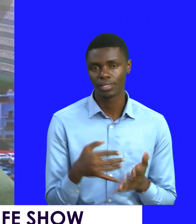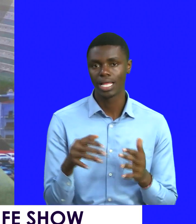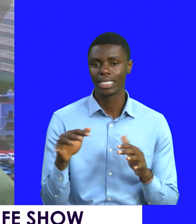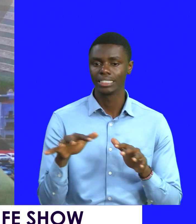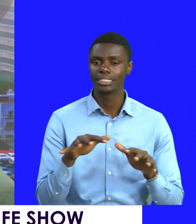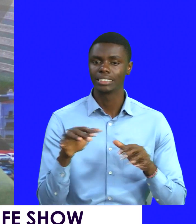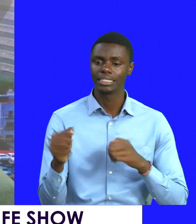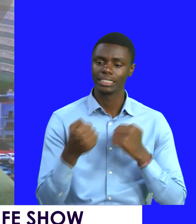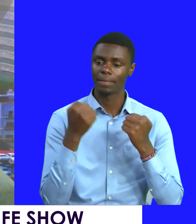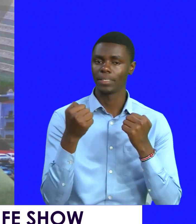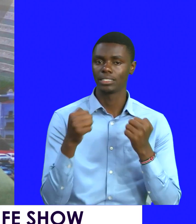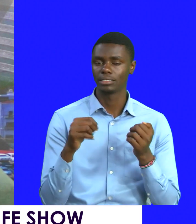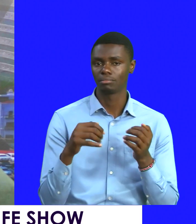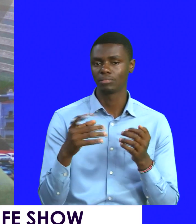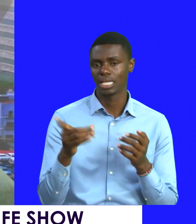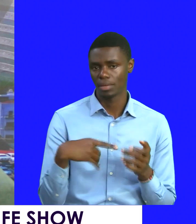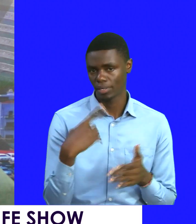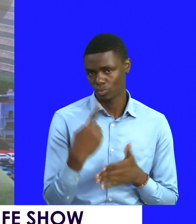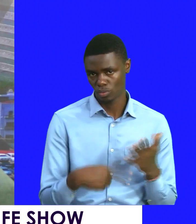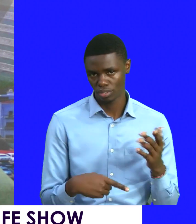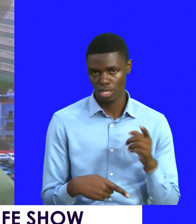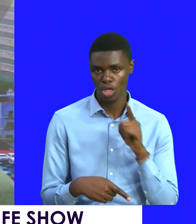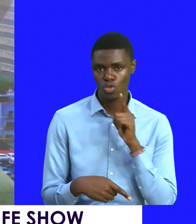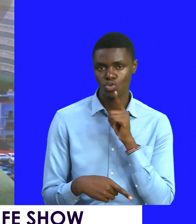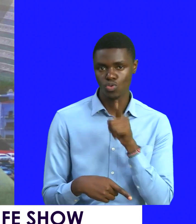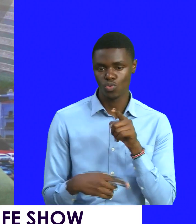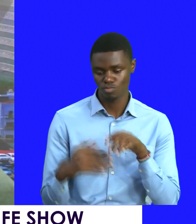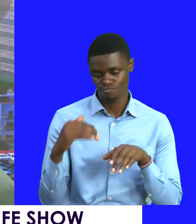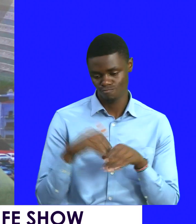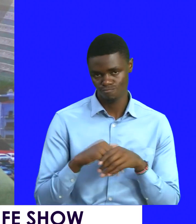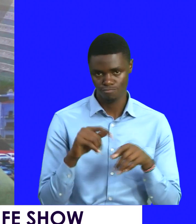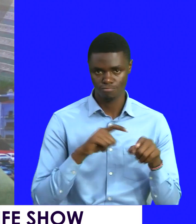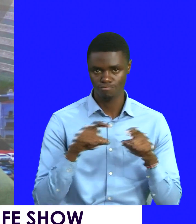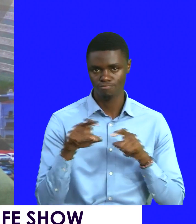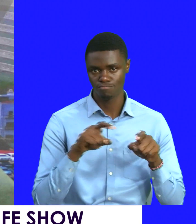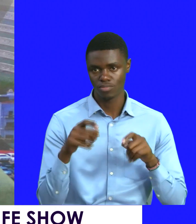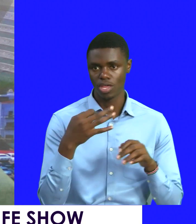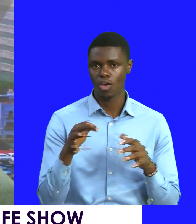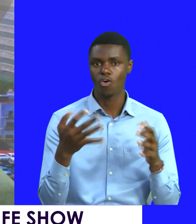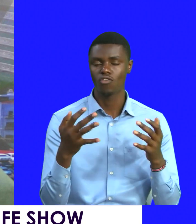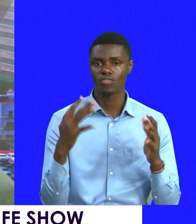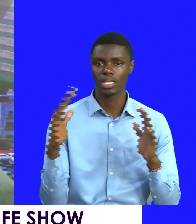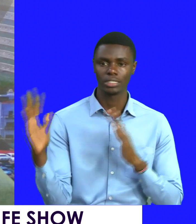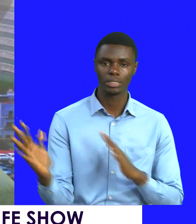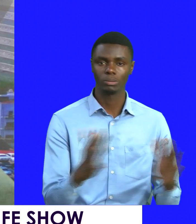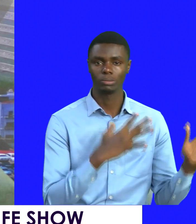Stability demands that you are in control of the storms of life.